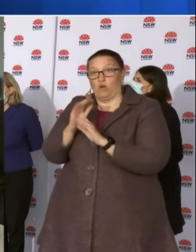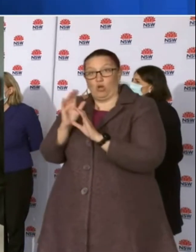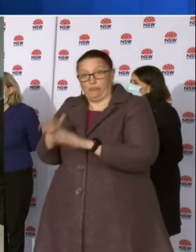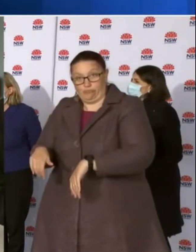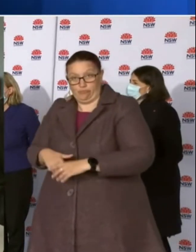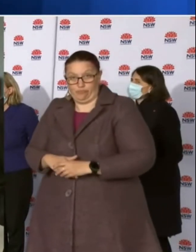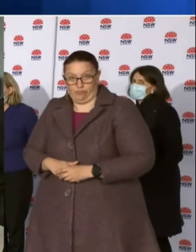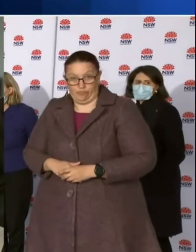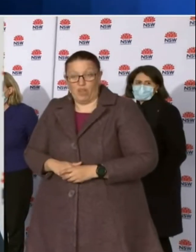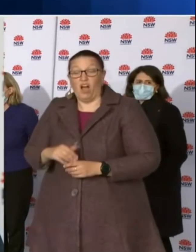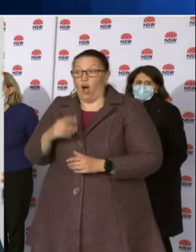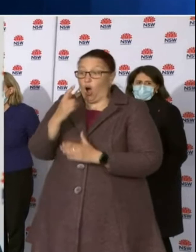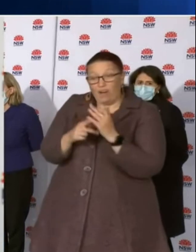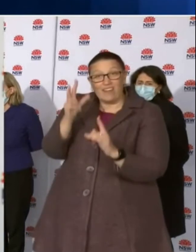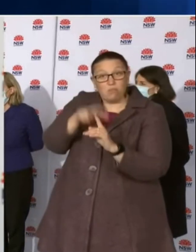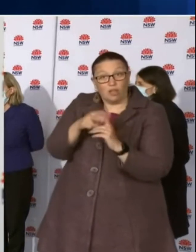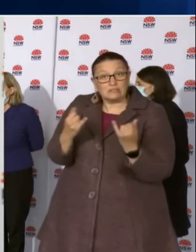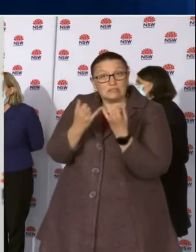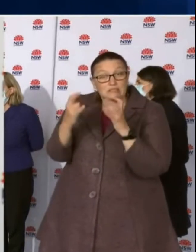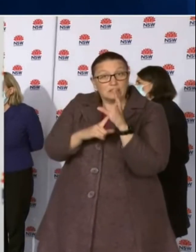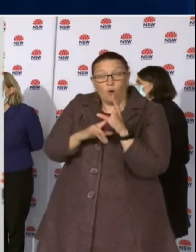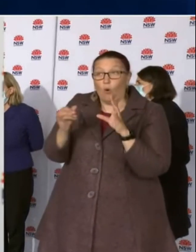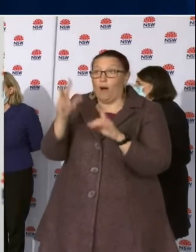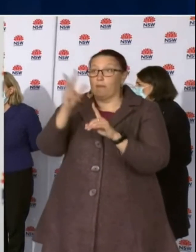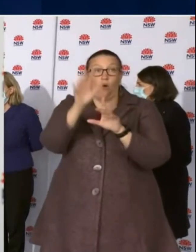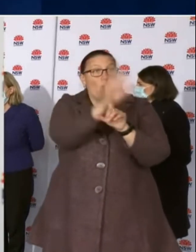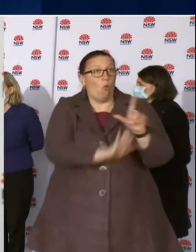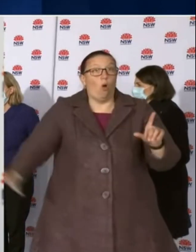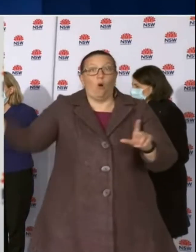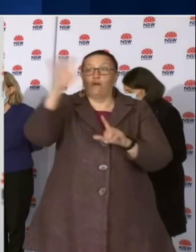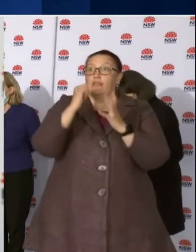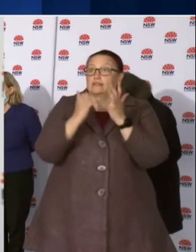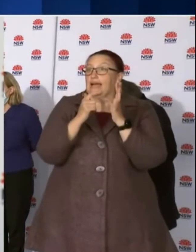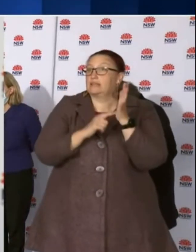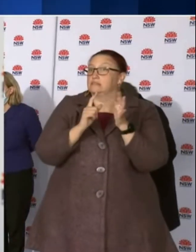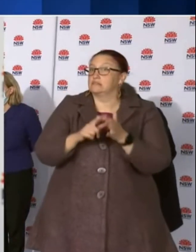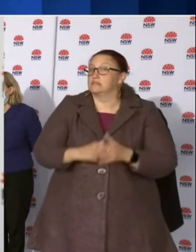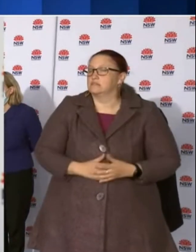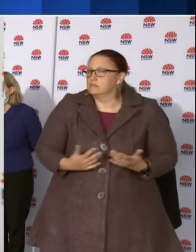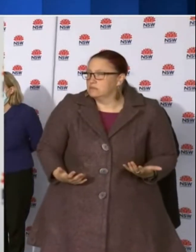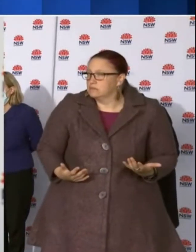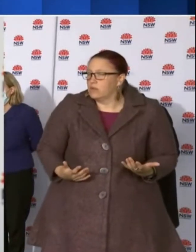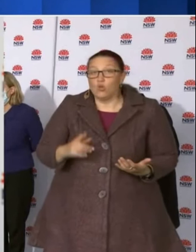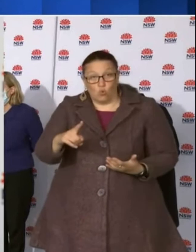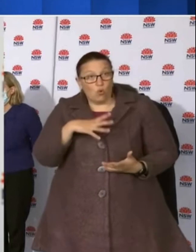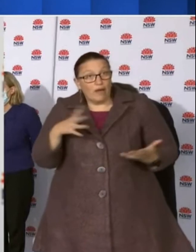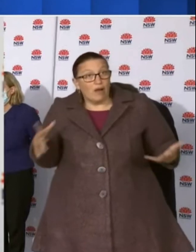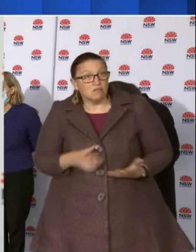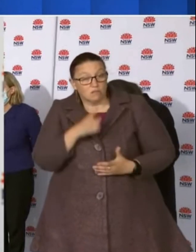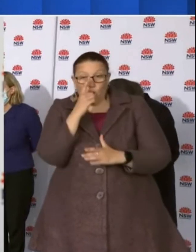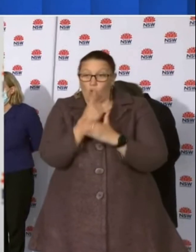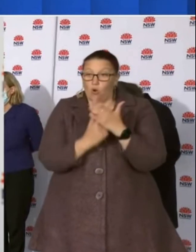to a work-from-home model? What we're saying is the message is that we've doubled the fine for employers who might think